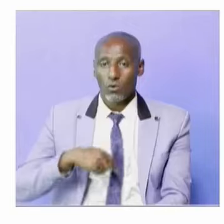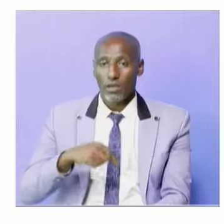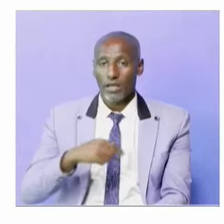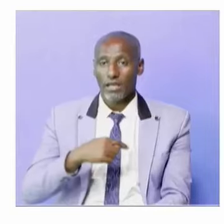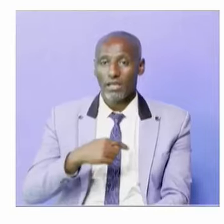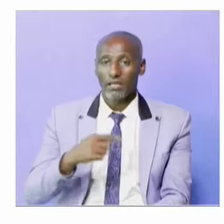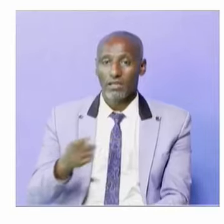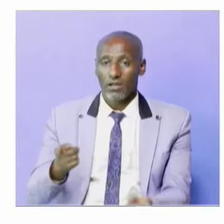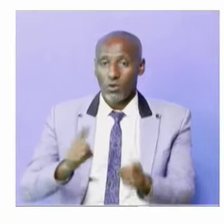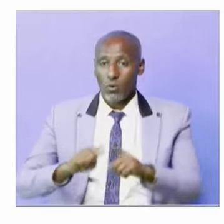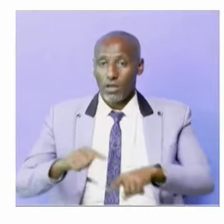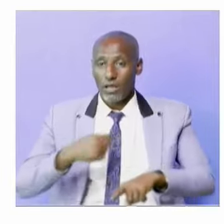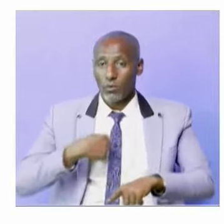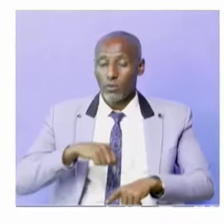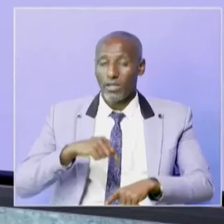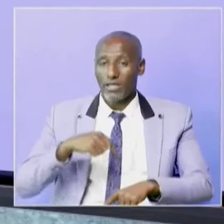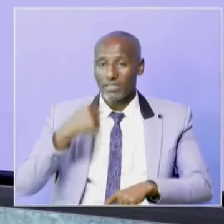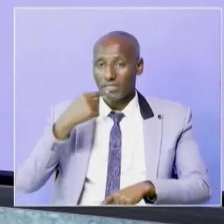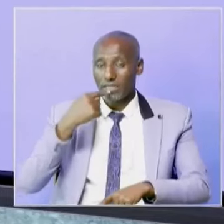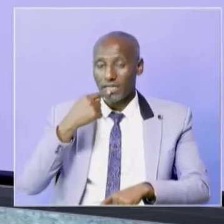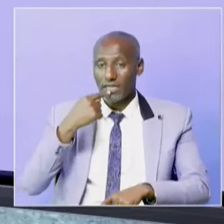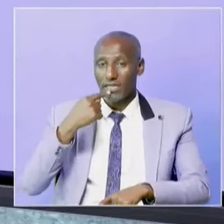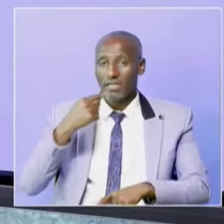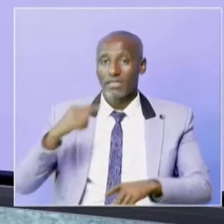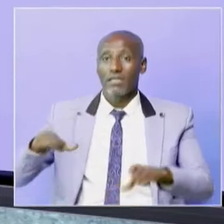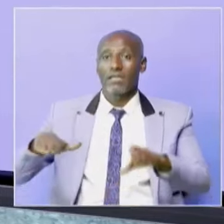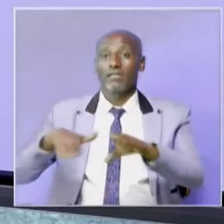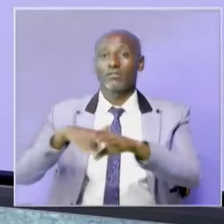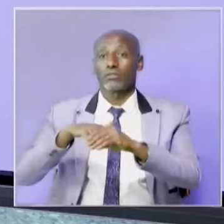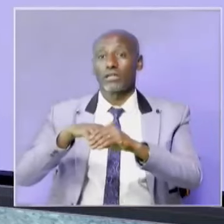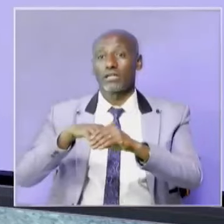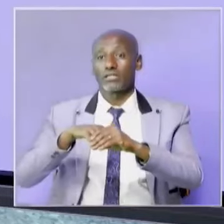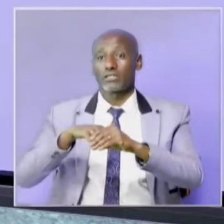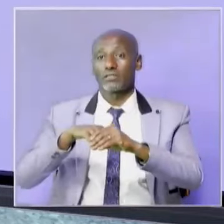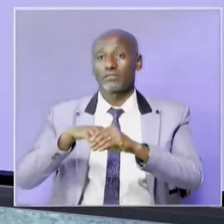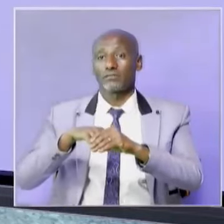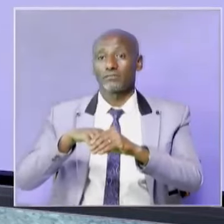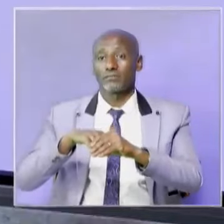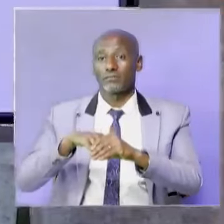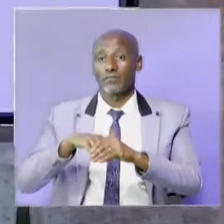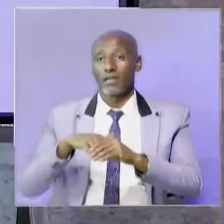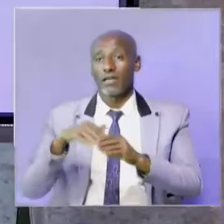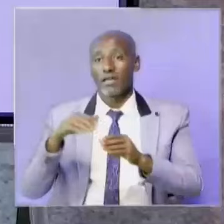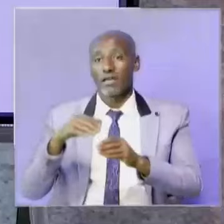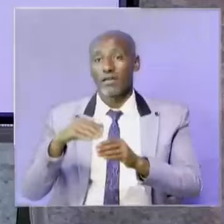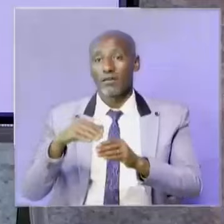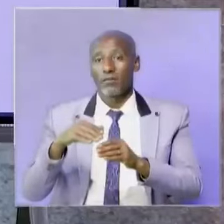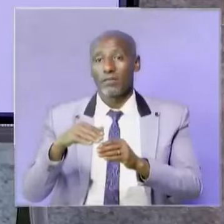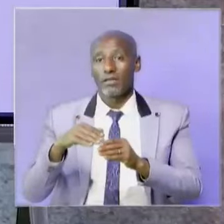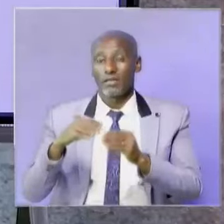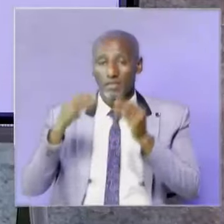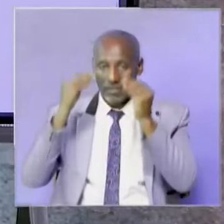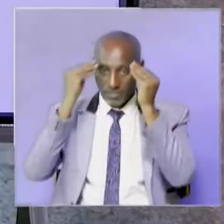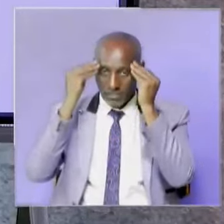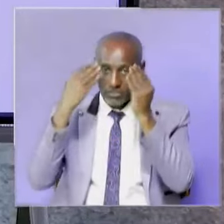When we say introduction here, we're just introducing ourselves with others, or maybe we're